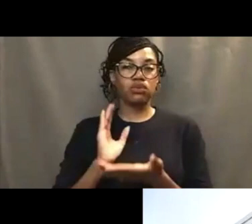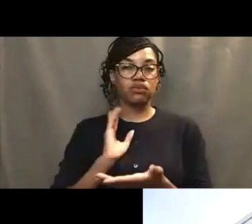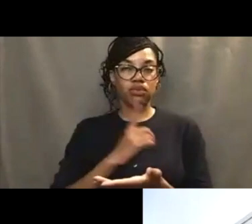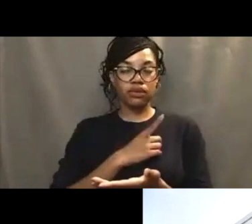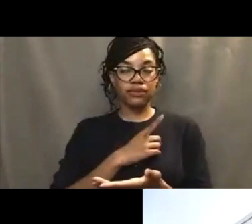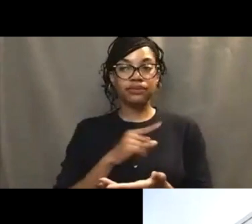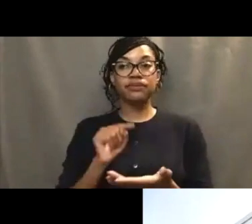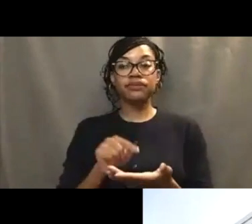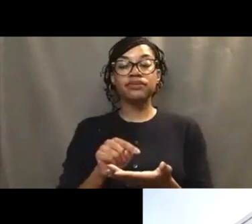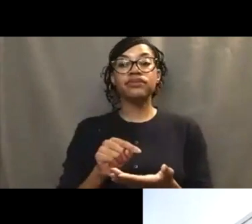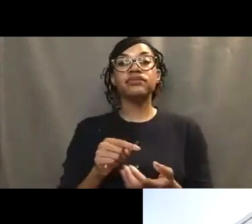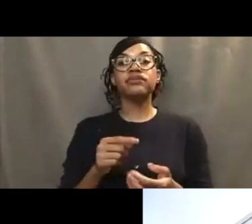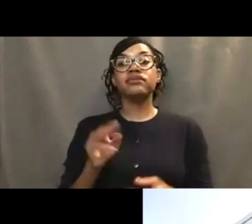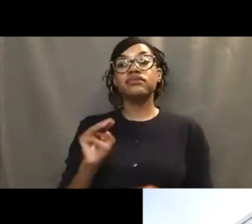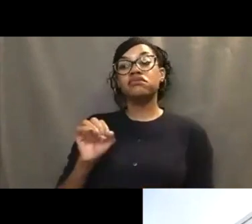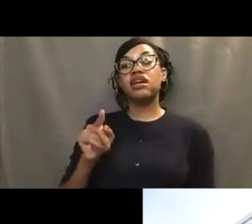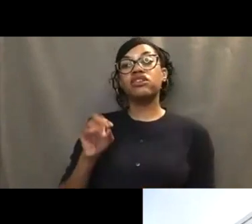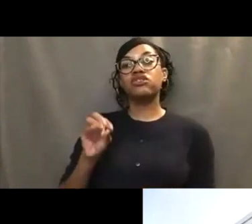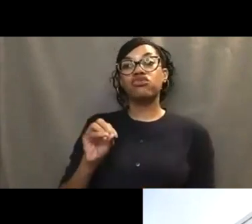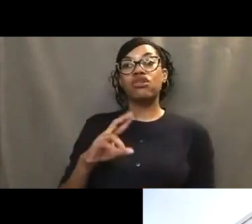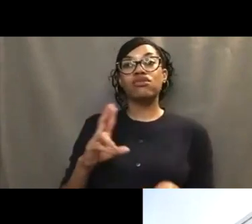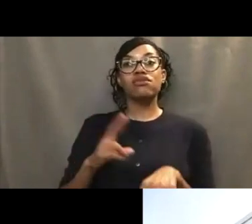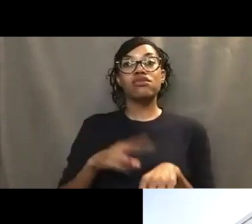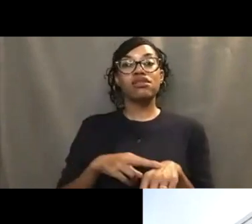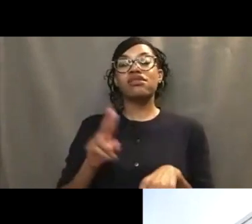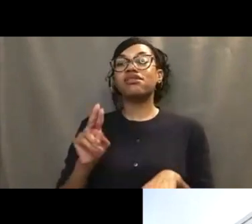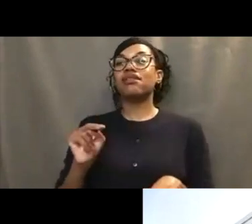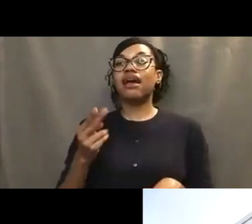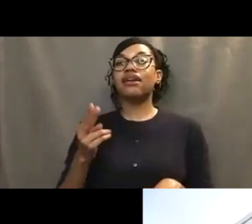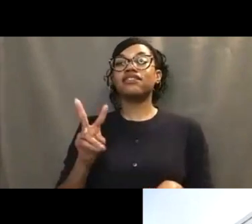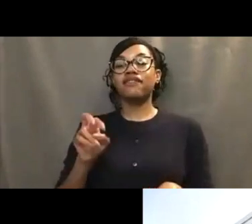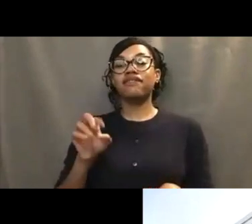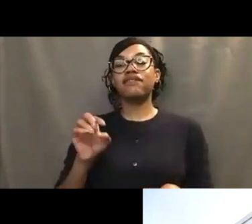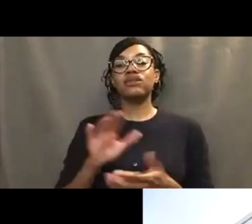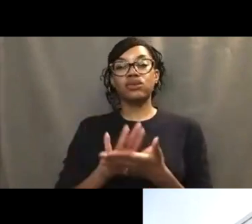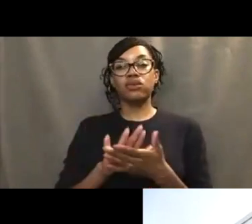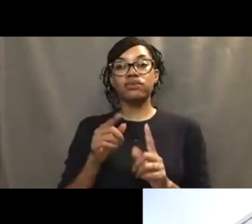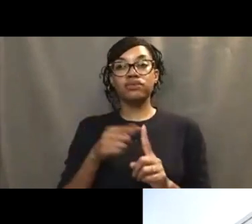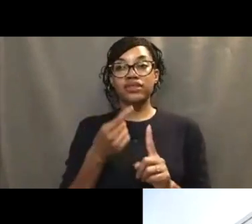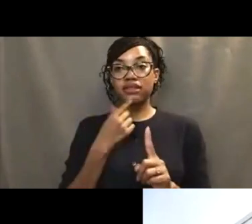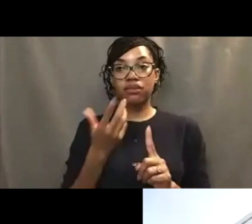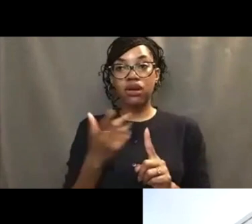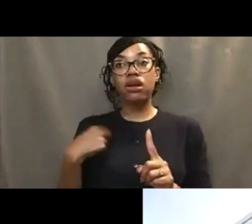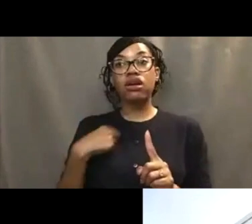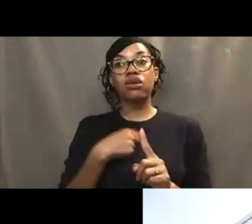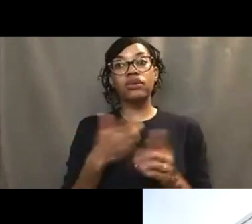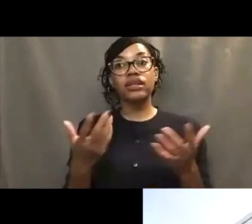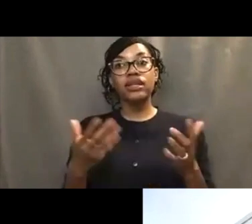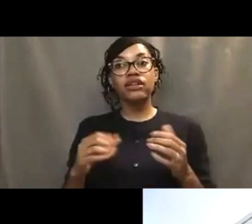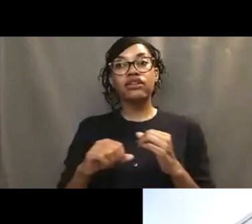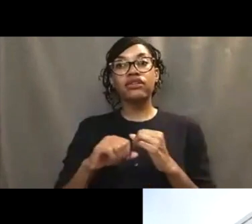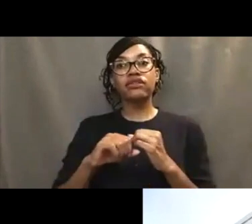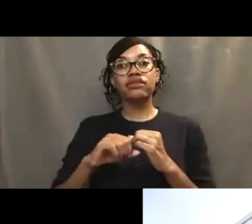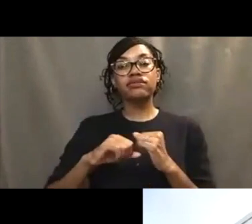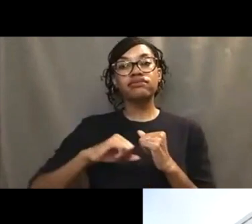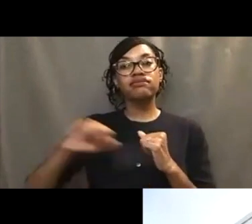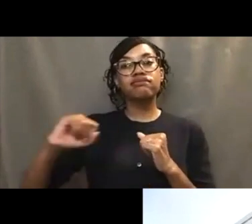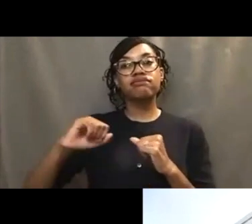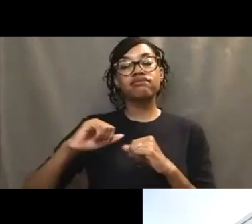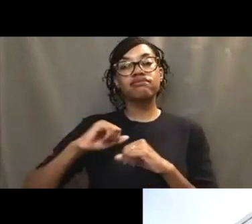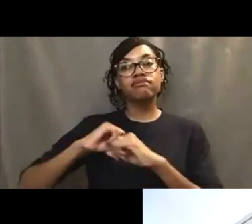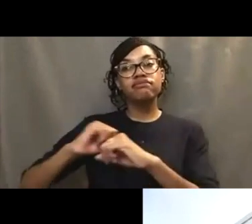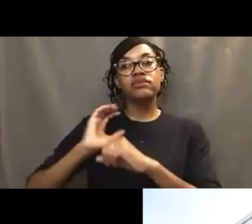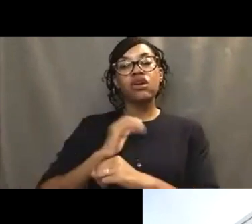public schools, you know, we're here to defend our students. We're here to create a